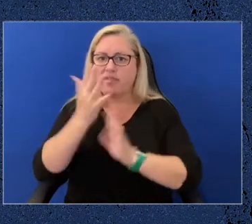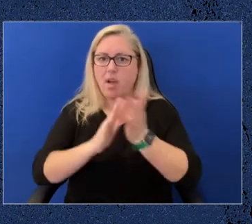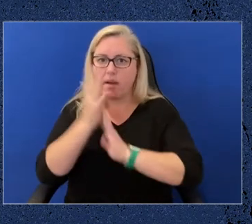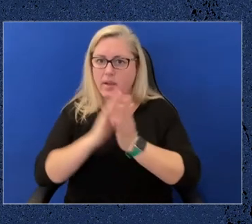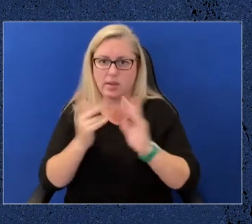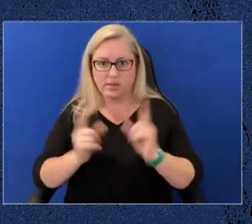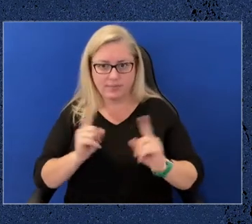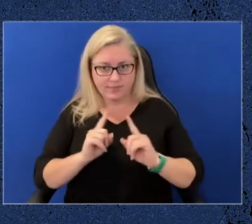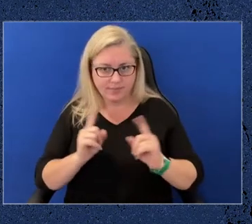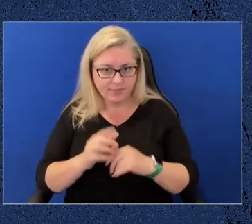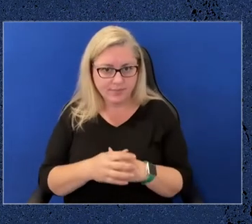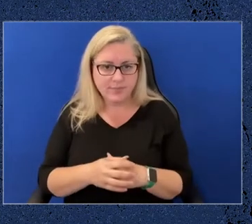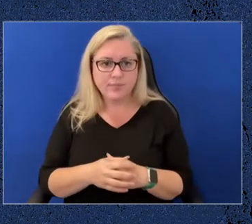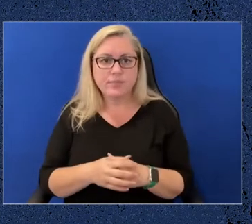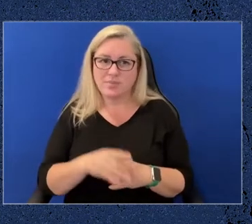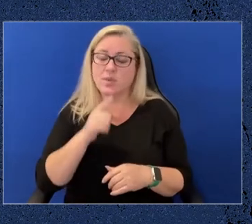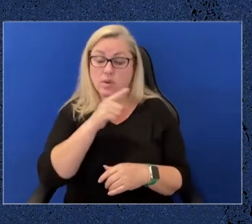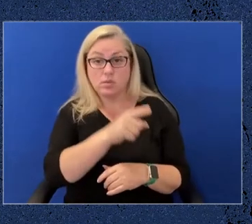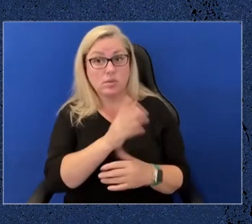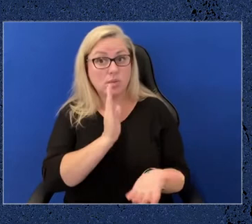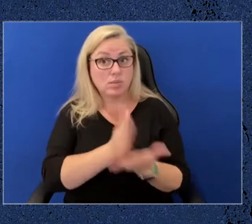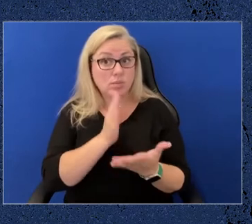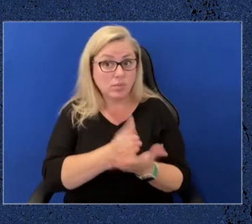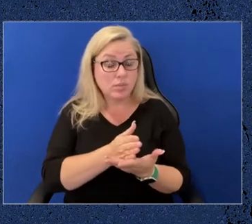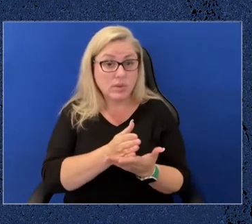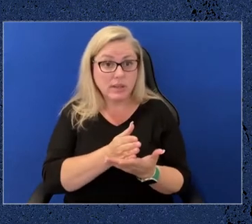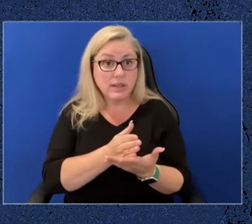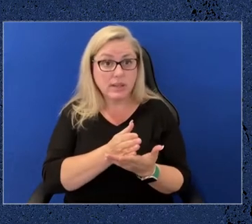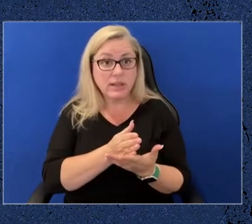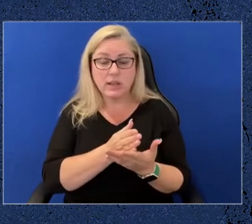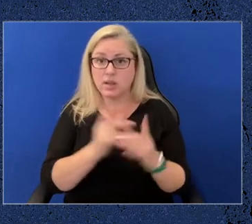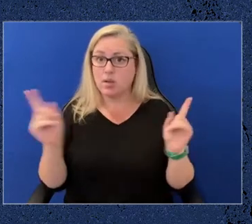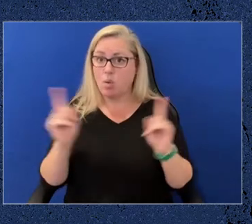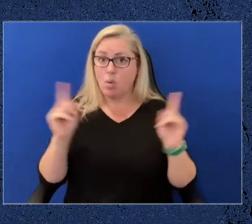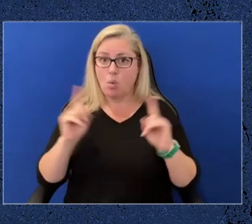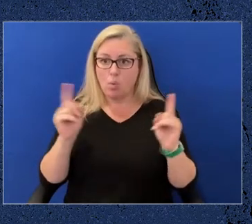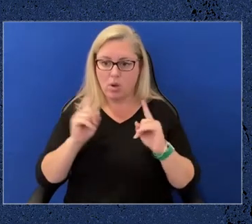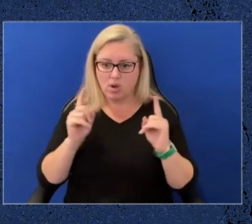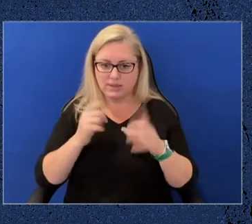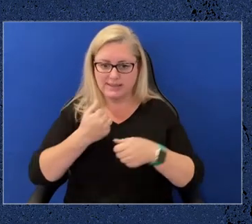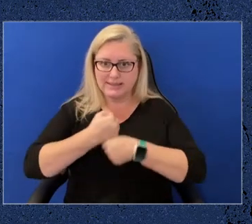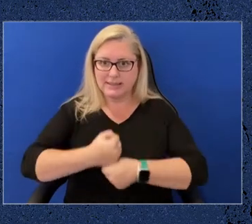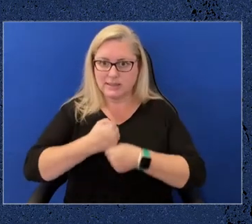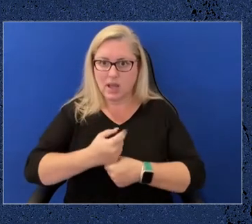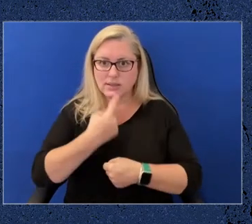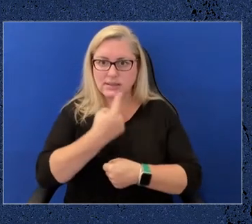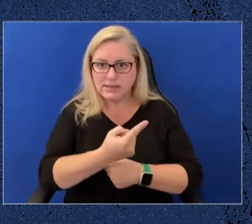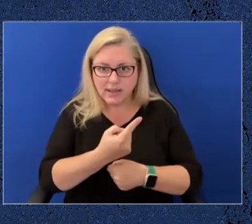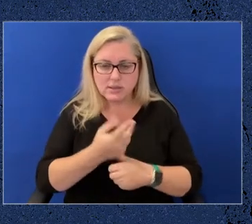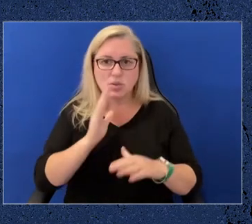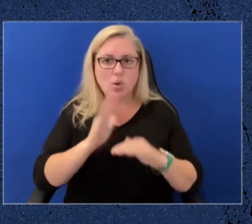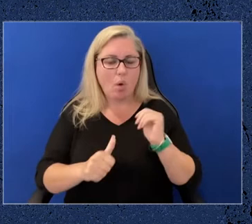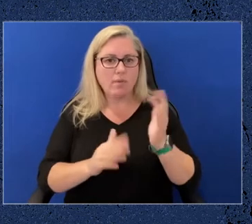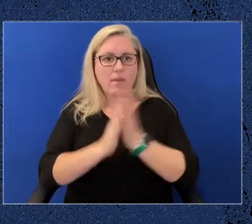the the dominant narrative in society or that we live in today about fire is one of suppression. If you look at